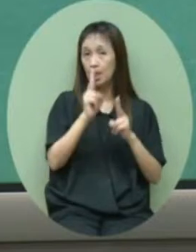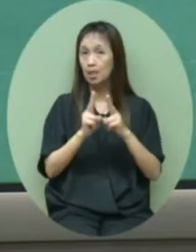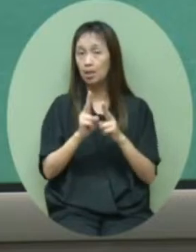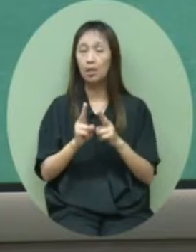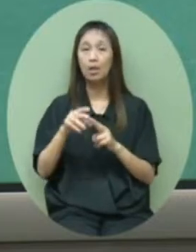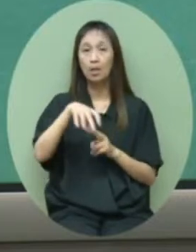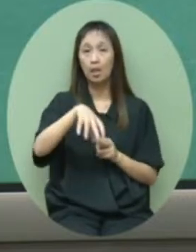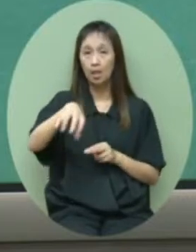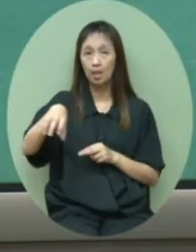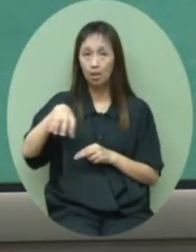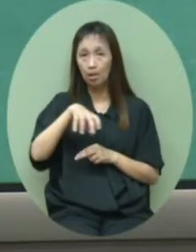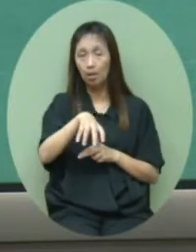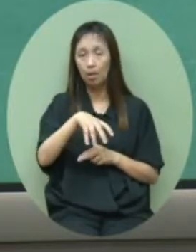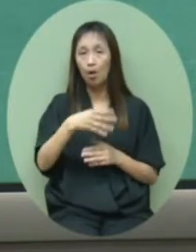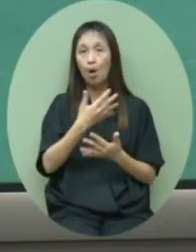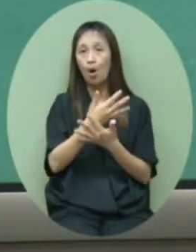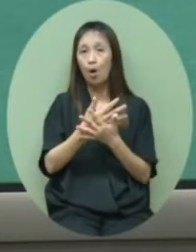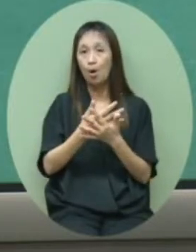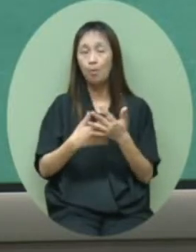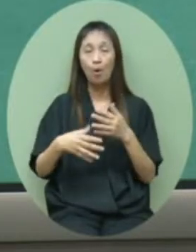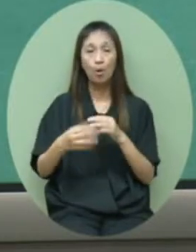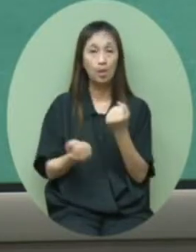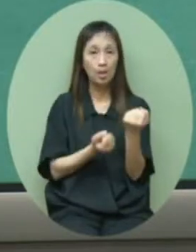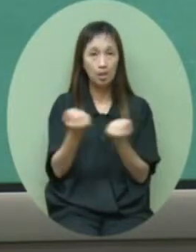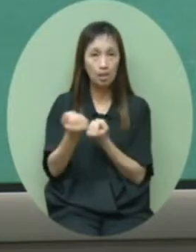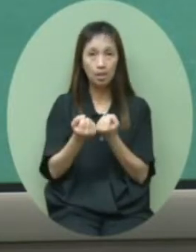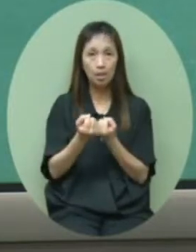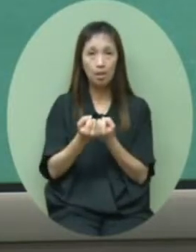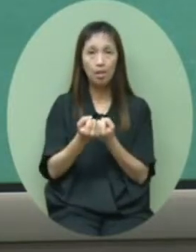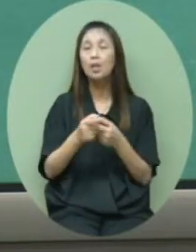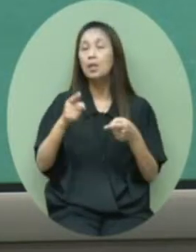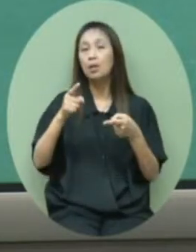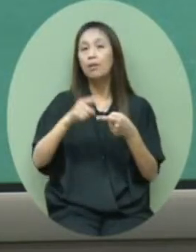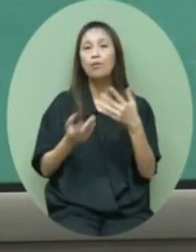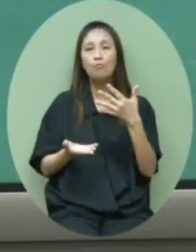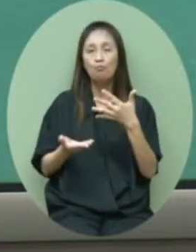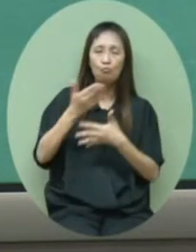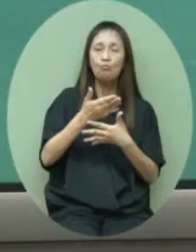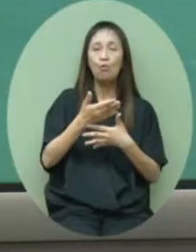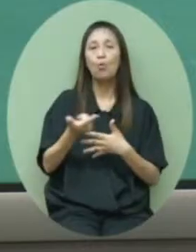ride-hailing apps are now a global trend. In some cities and